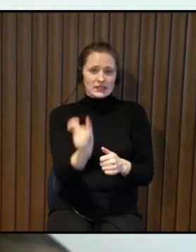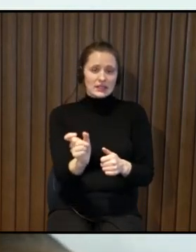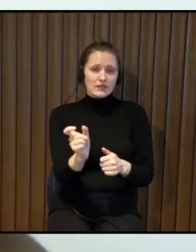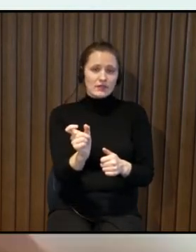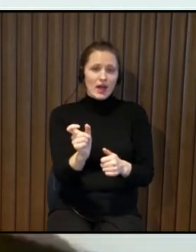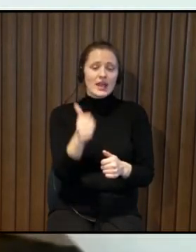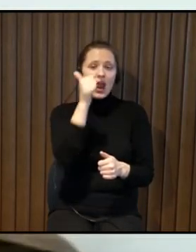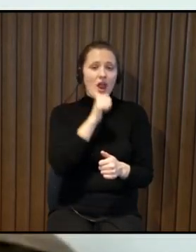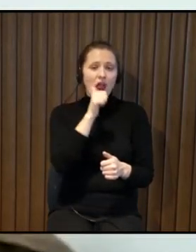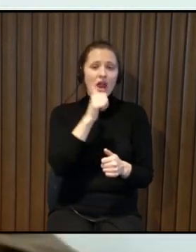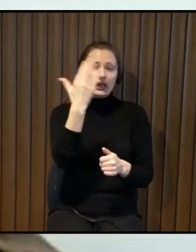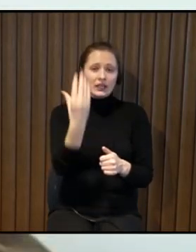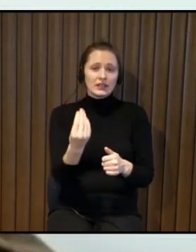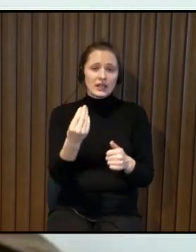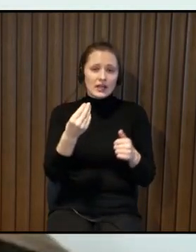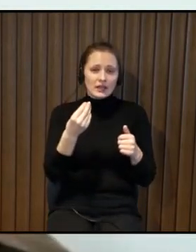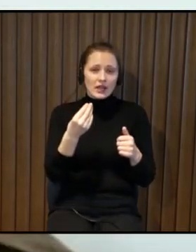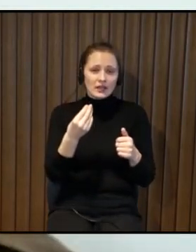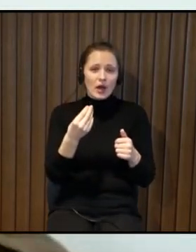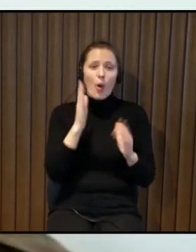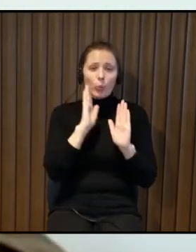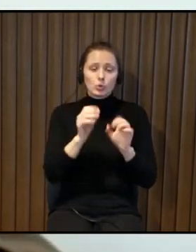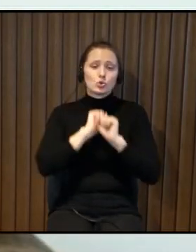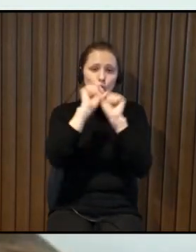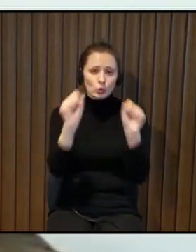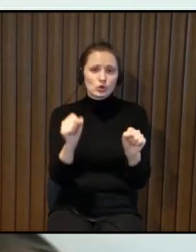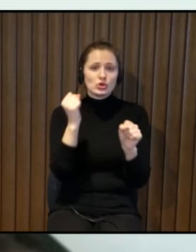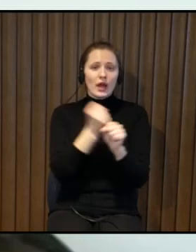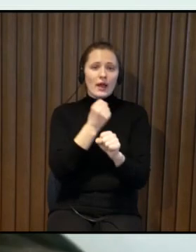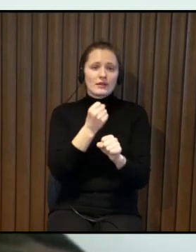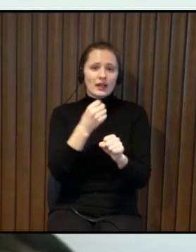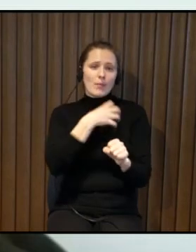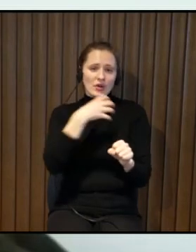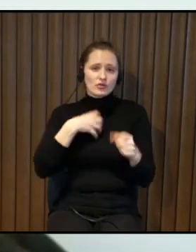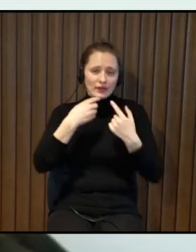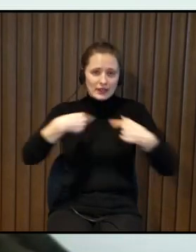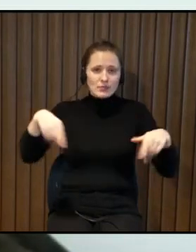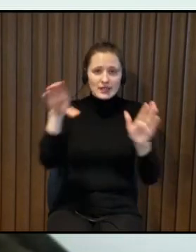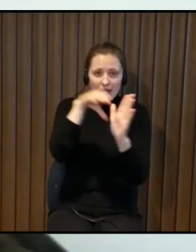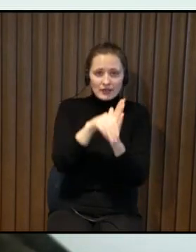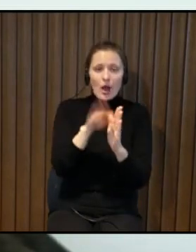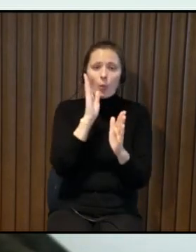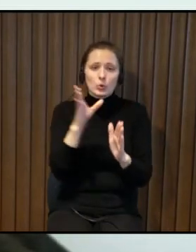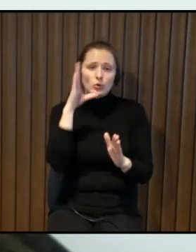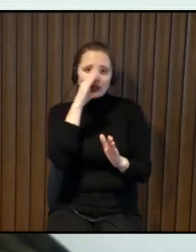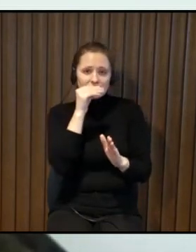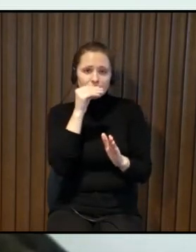has been knocking on the doors of a municipality, and